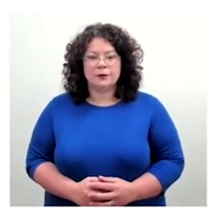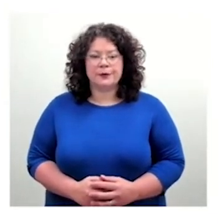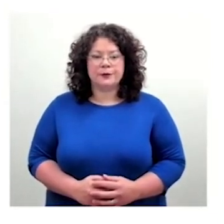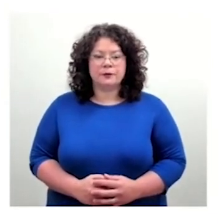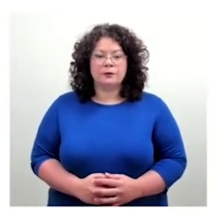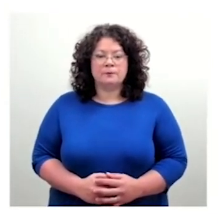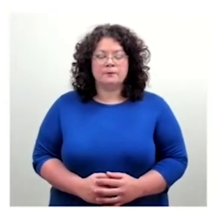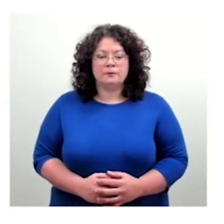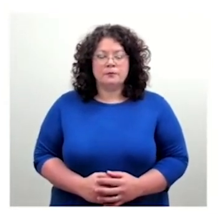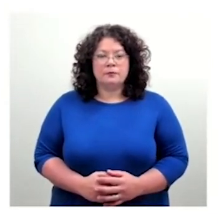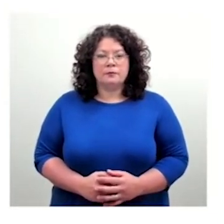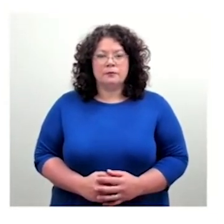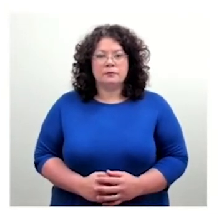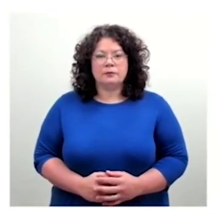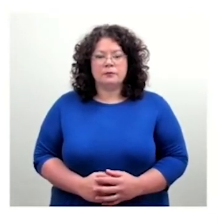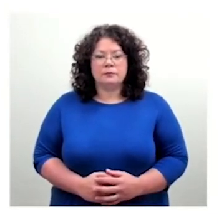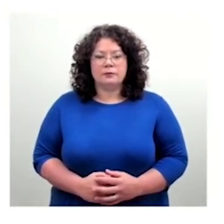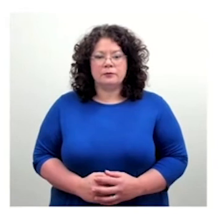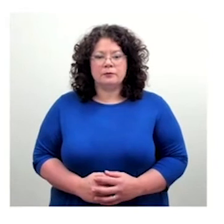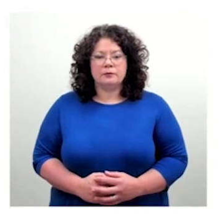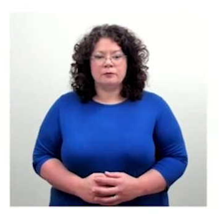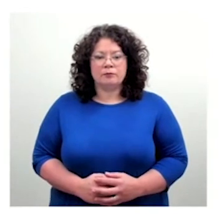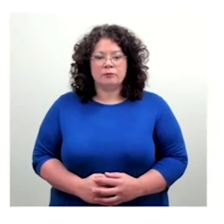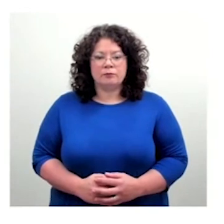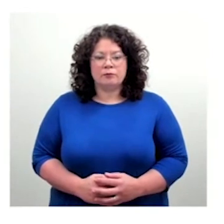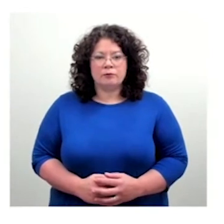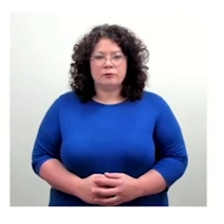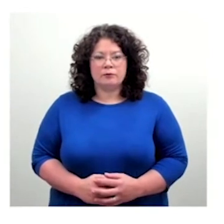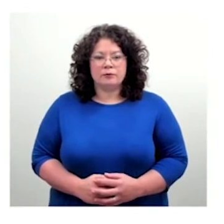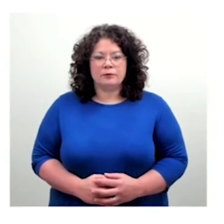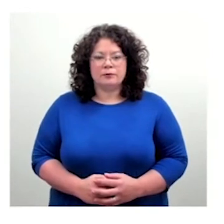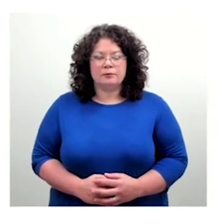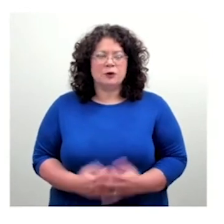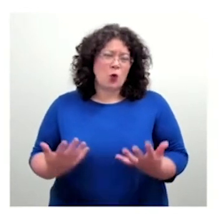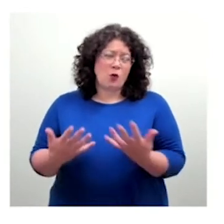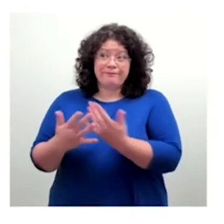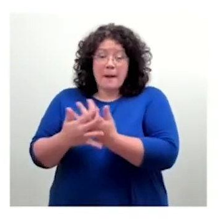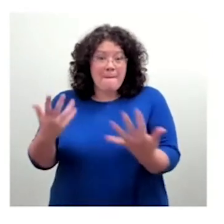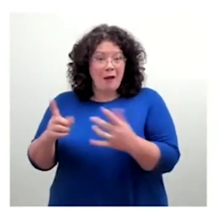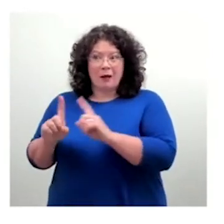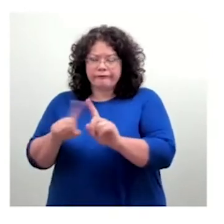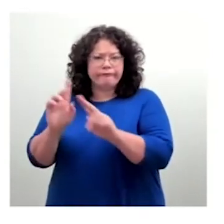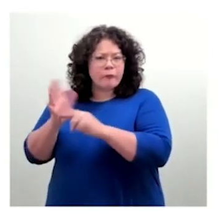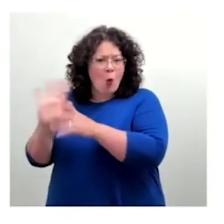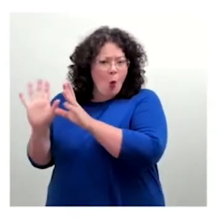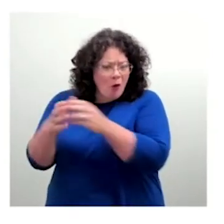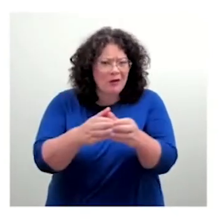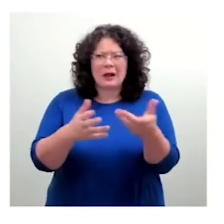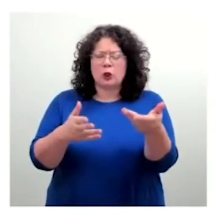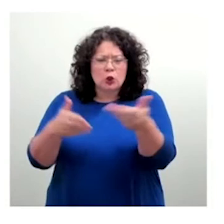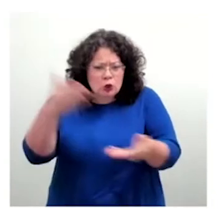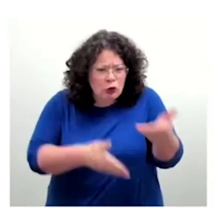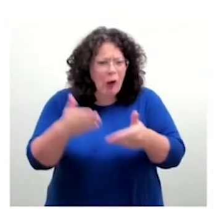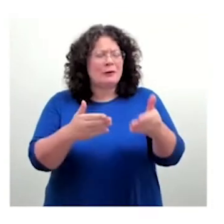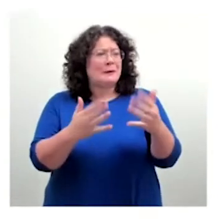organisations, charities, public services were not ready for this change. Many were not accessible and continue to exclude disabled people by